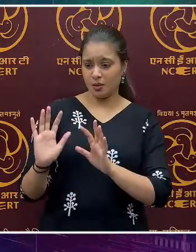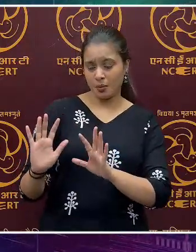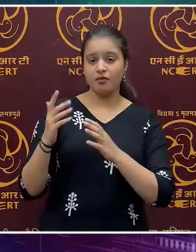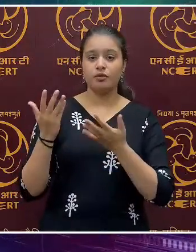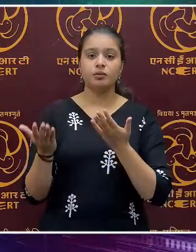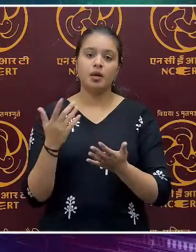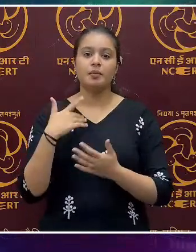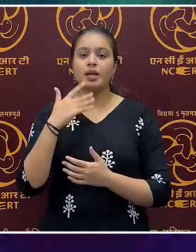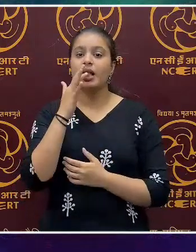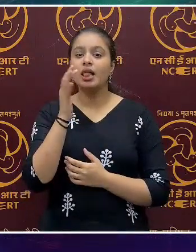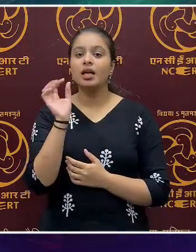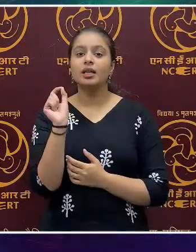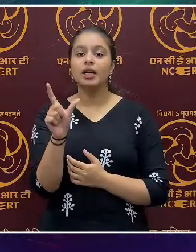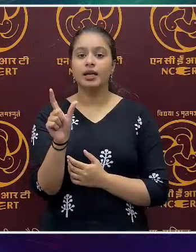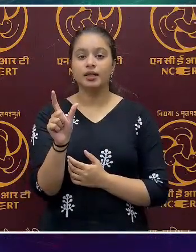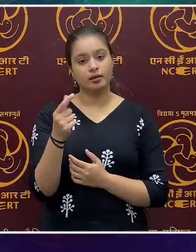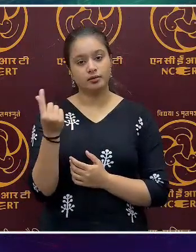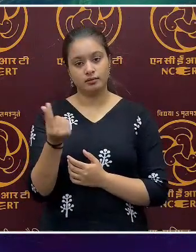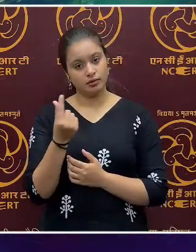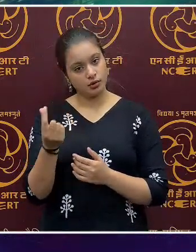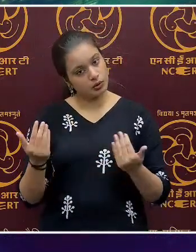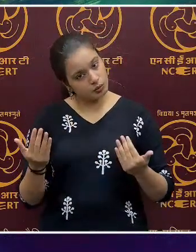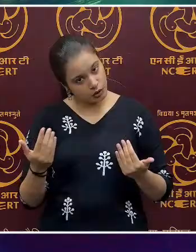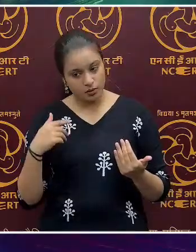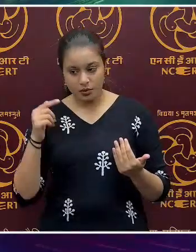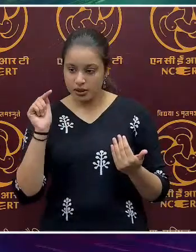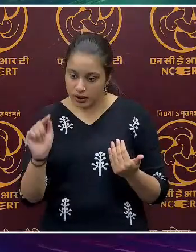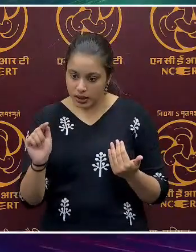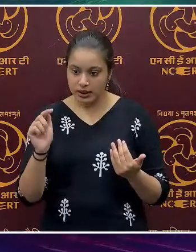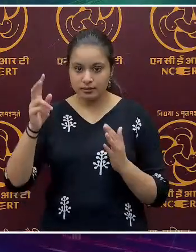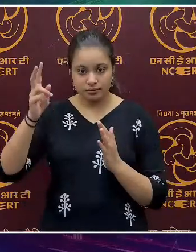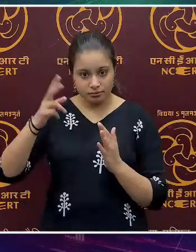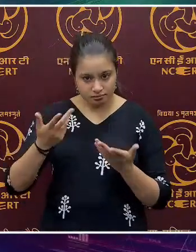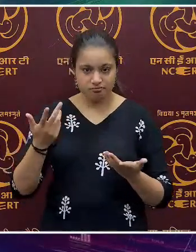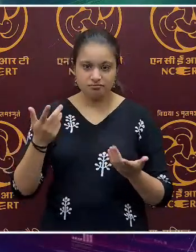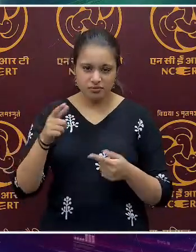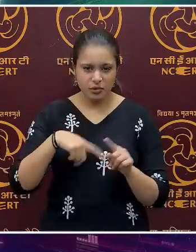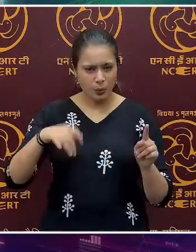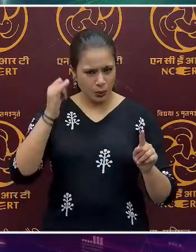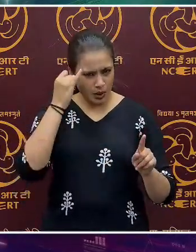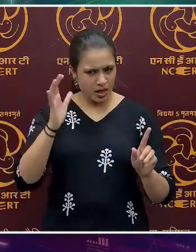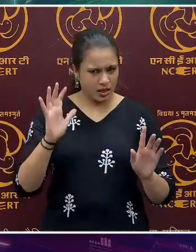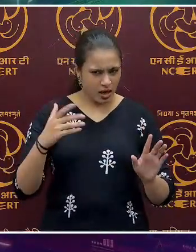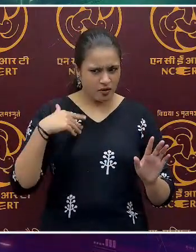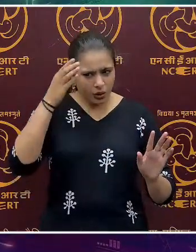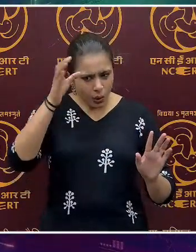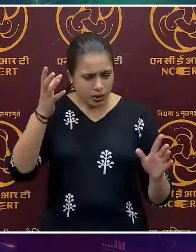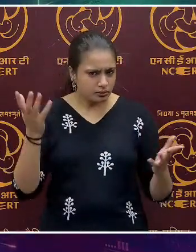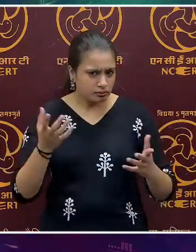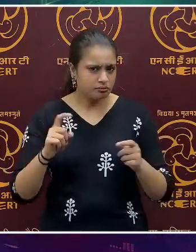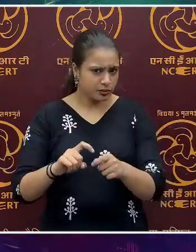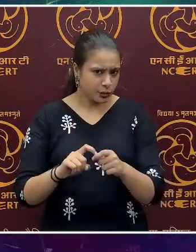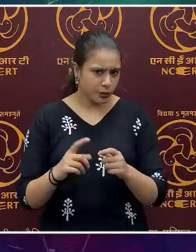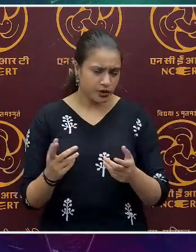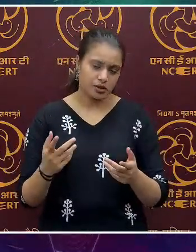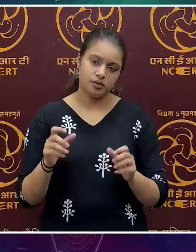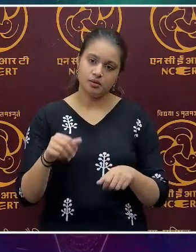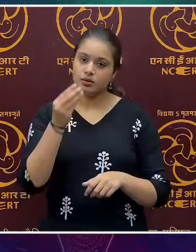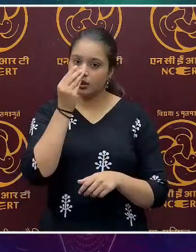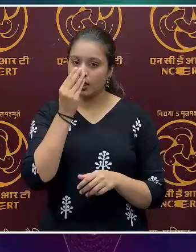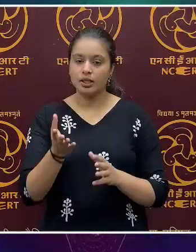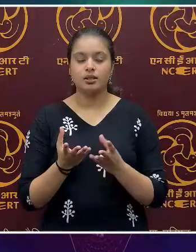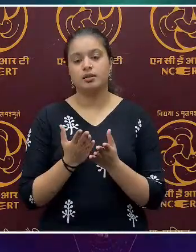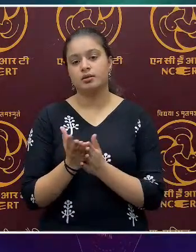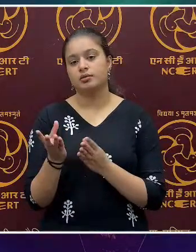can use the hint button to get the idea about this concept of this question and easily solve this